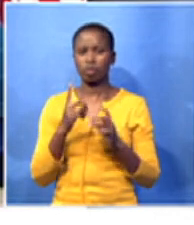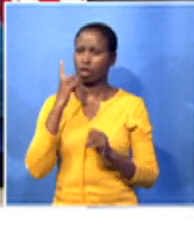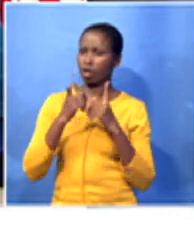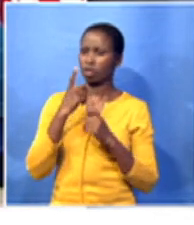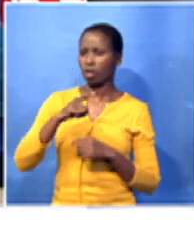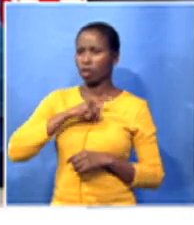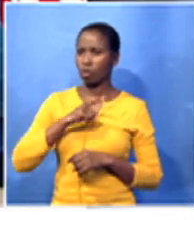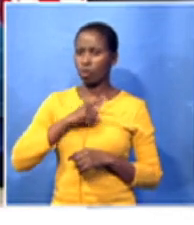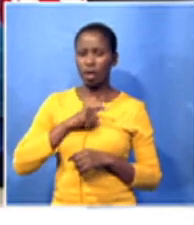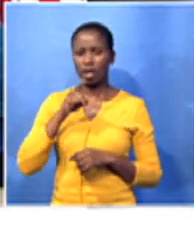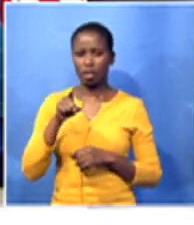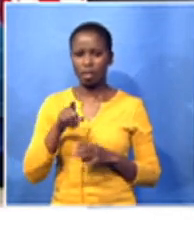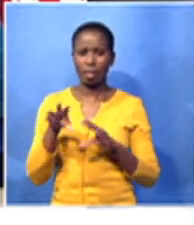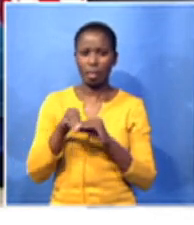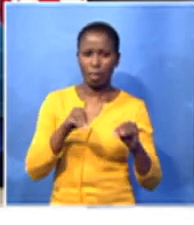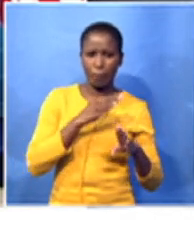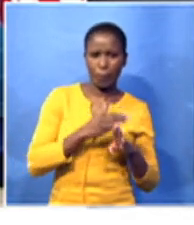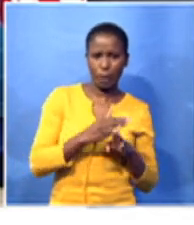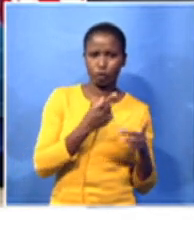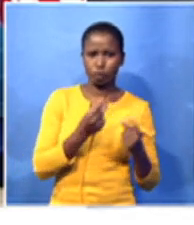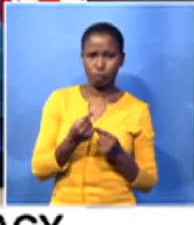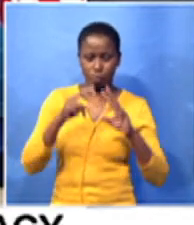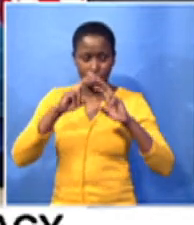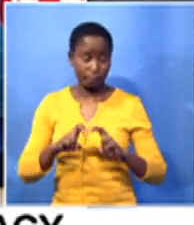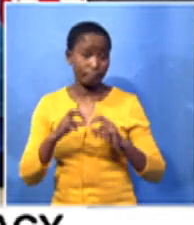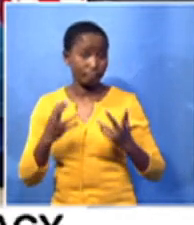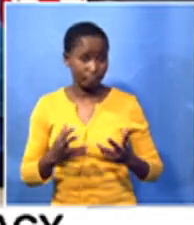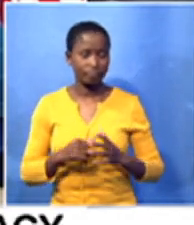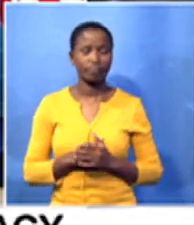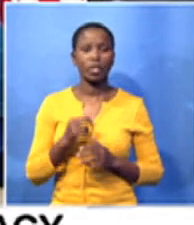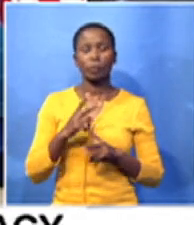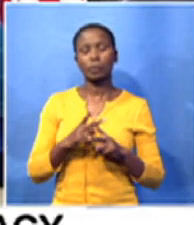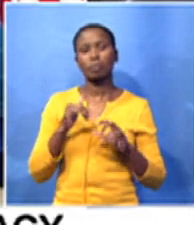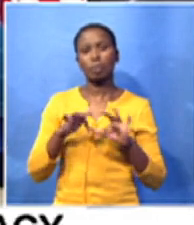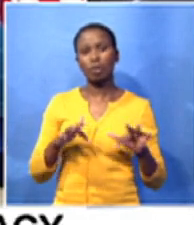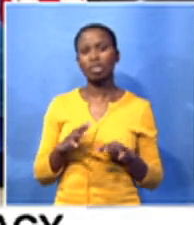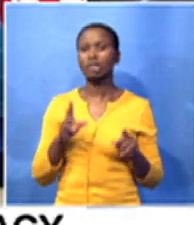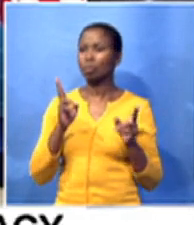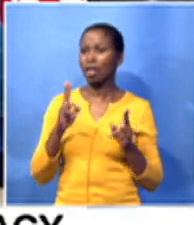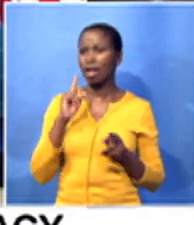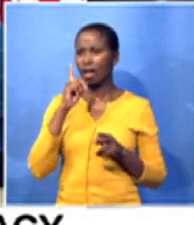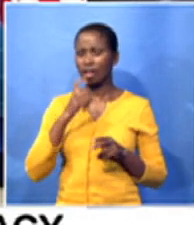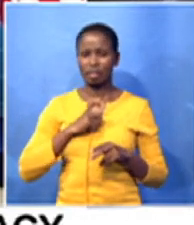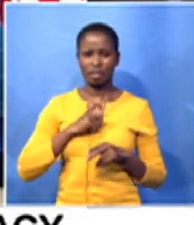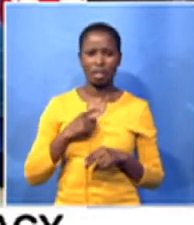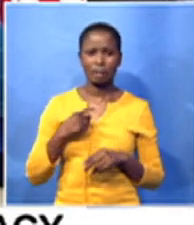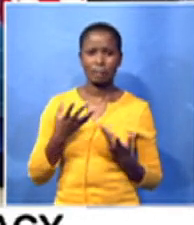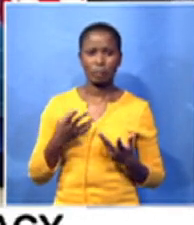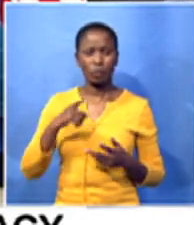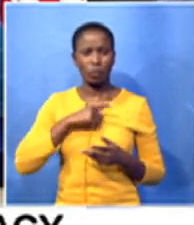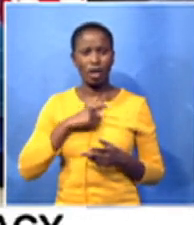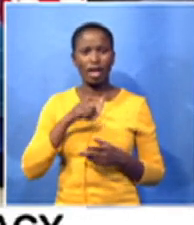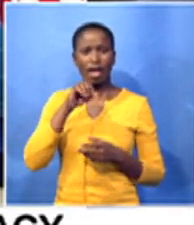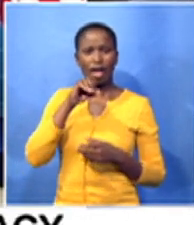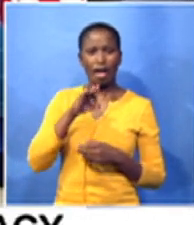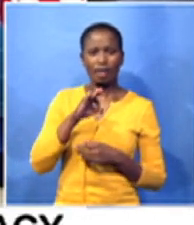take time to do their work? People also ask, why do you make such a point of emphasizing the FDA's